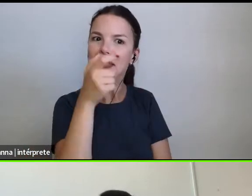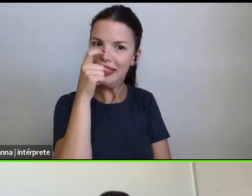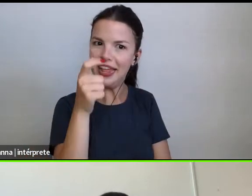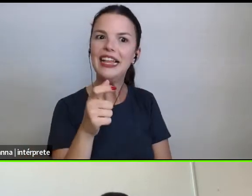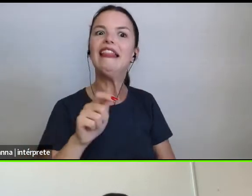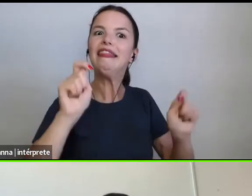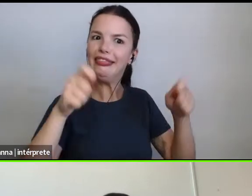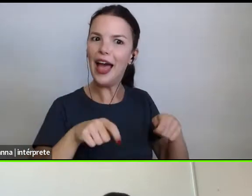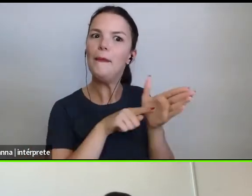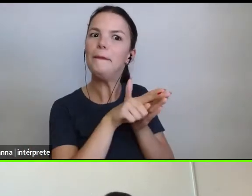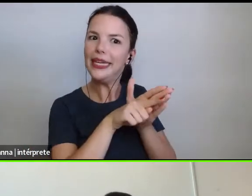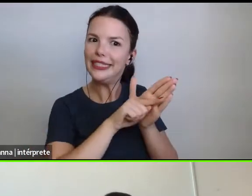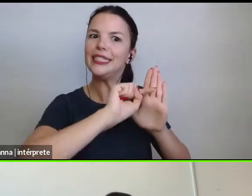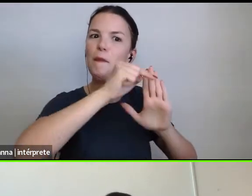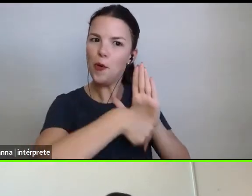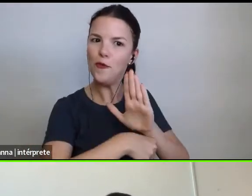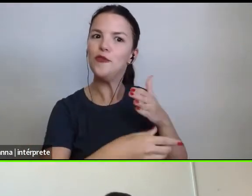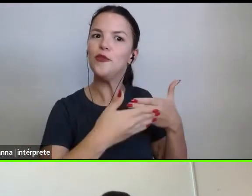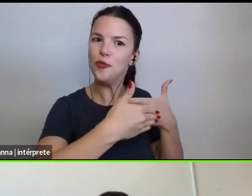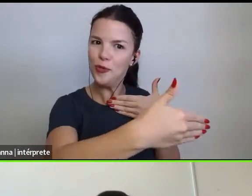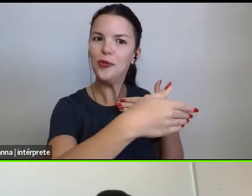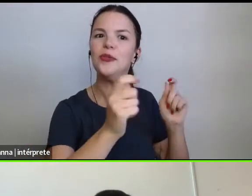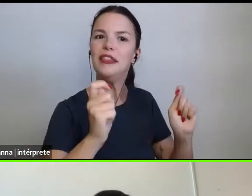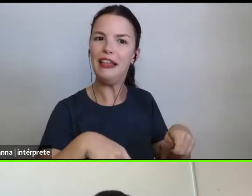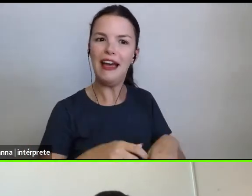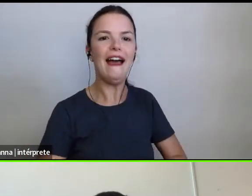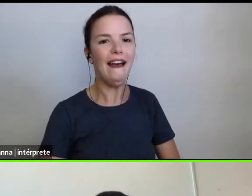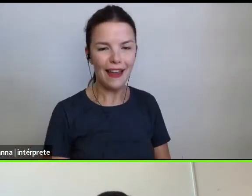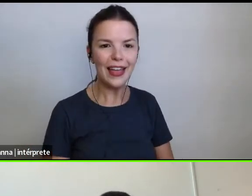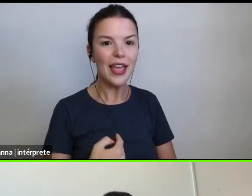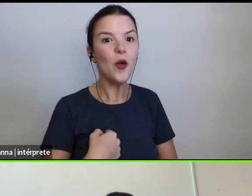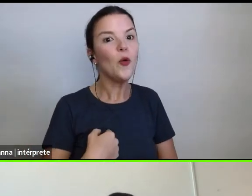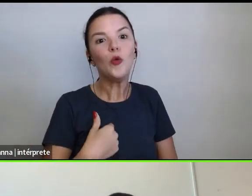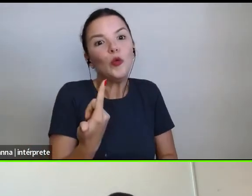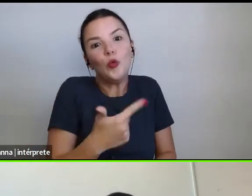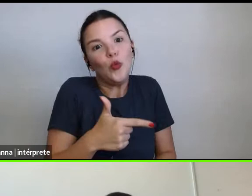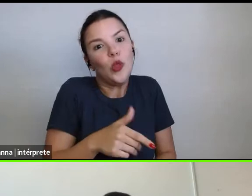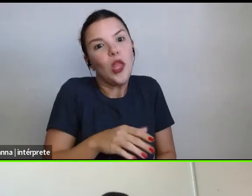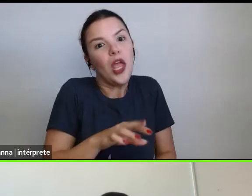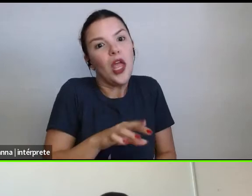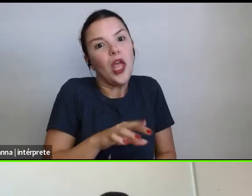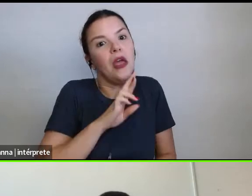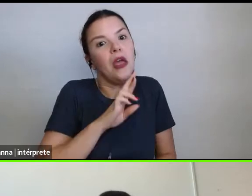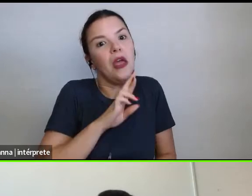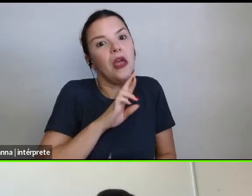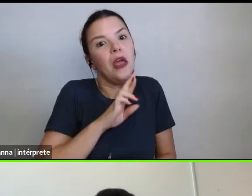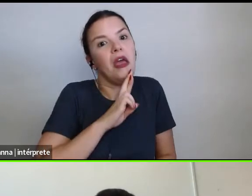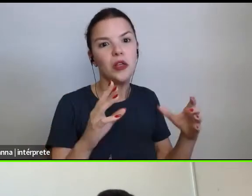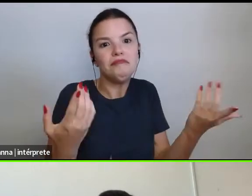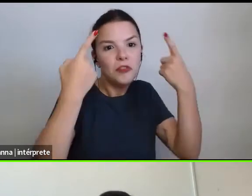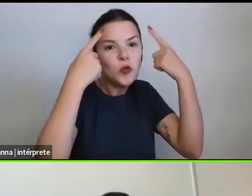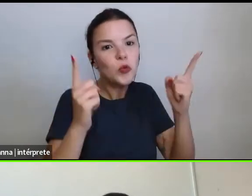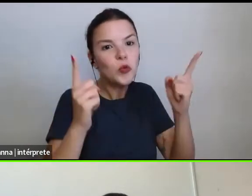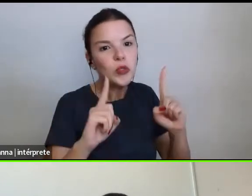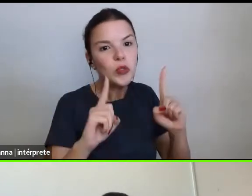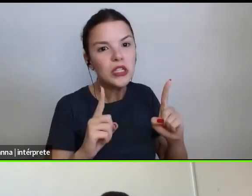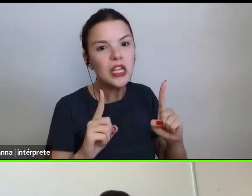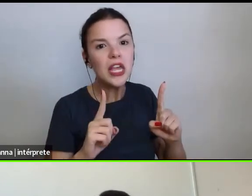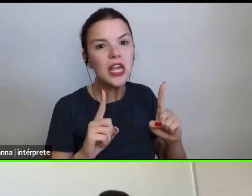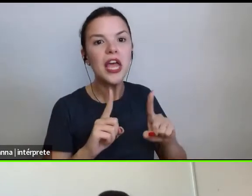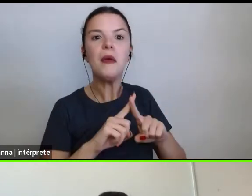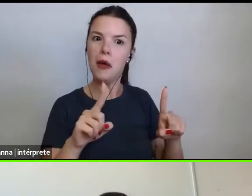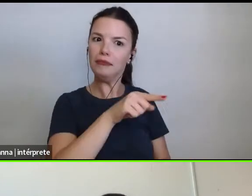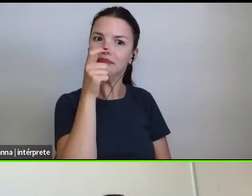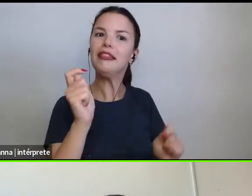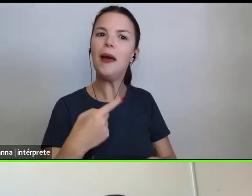topic. Yeah, I don't have an answer for that, but yeah, I'll keep that in mind, and maybe one of